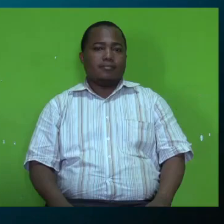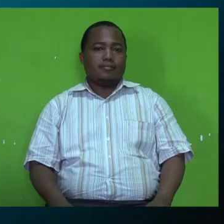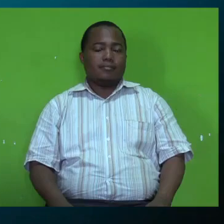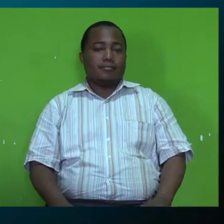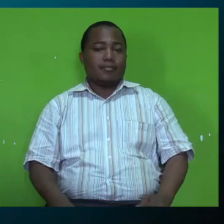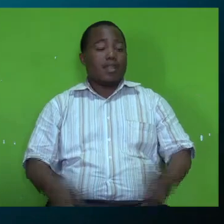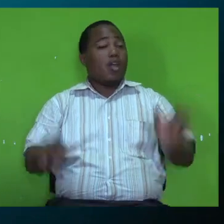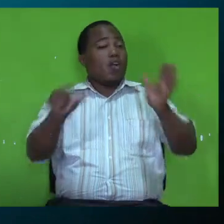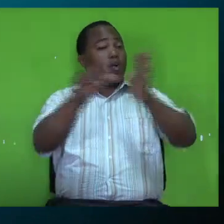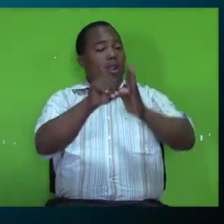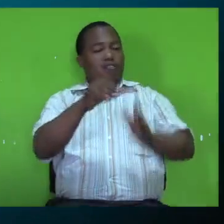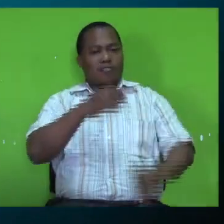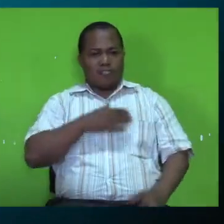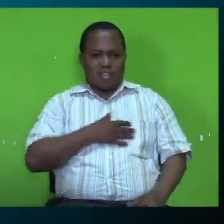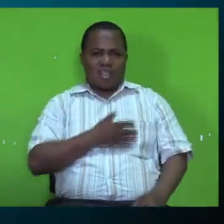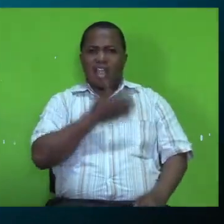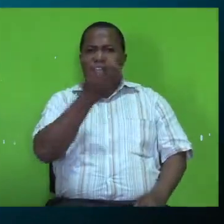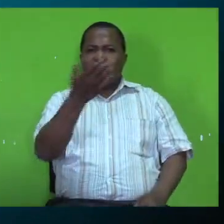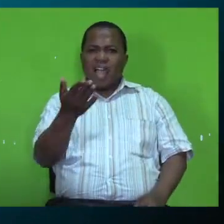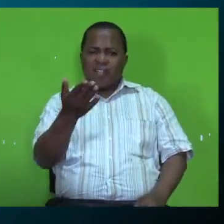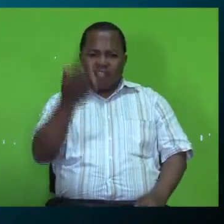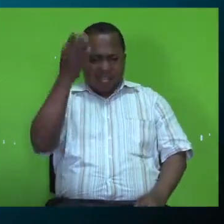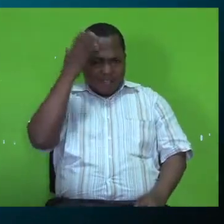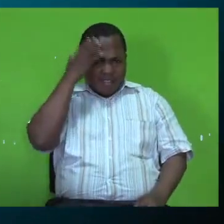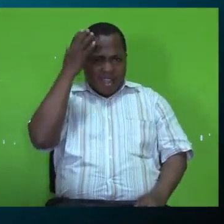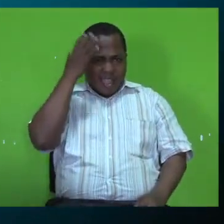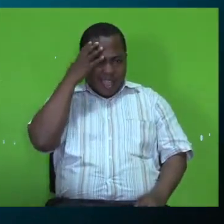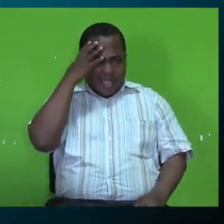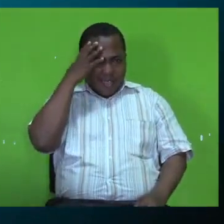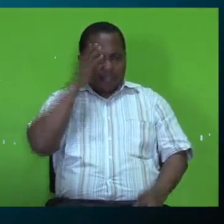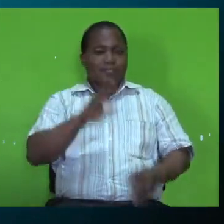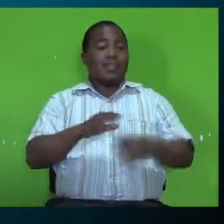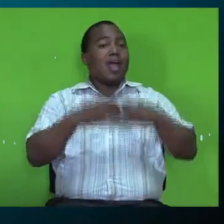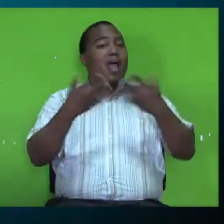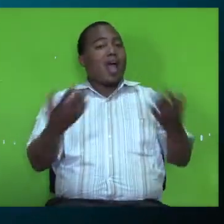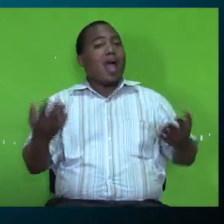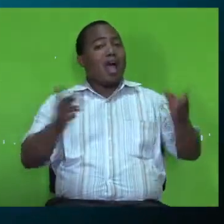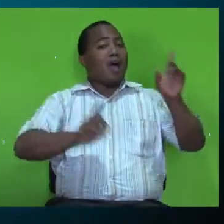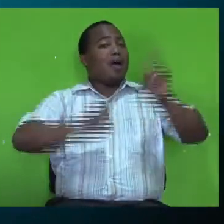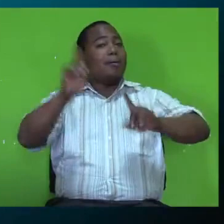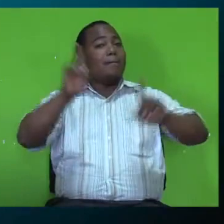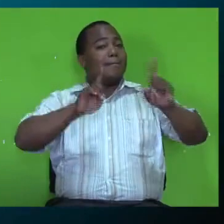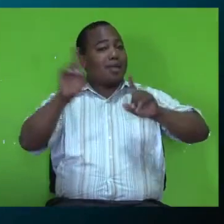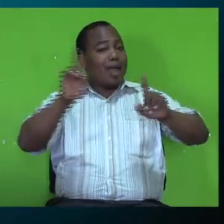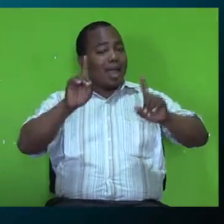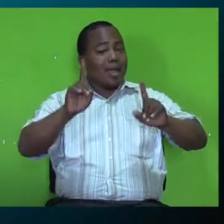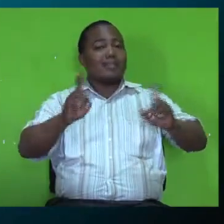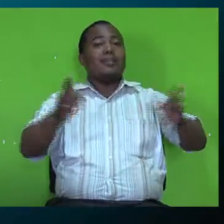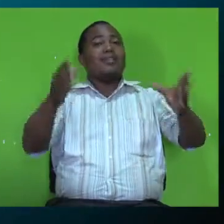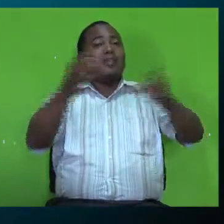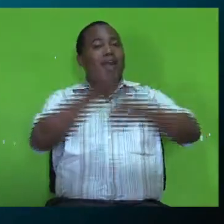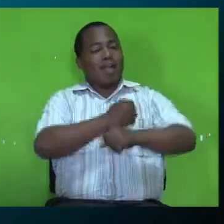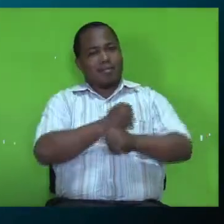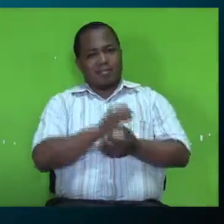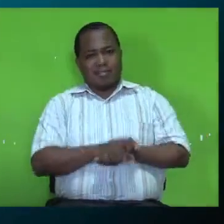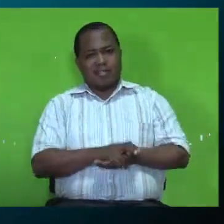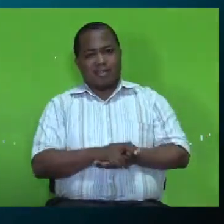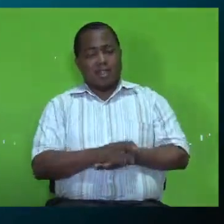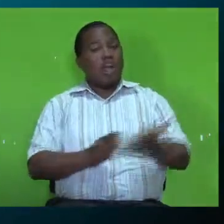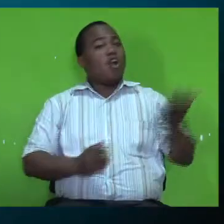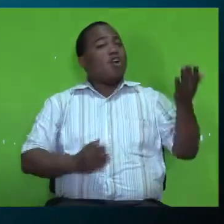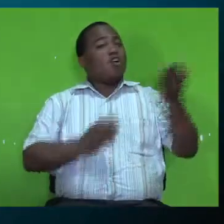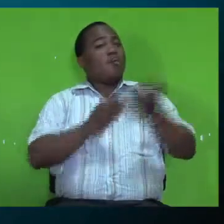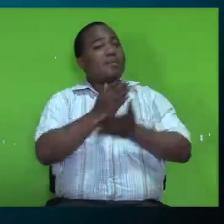My dears, have you ever thought on how plants get their foods? Through